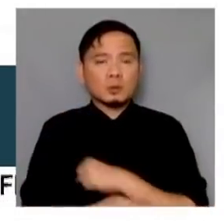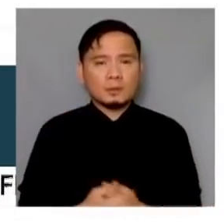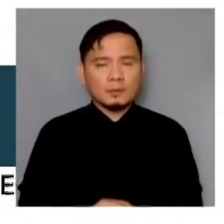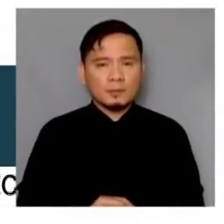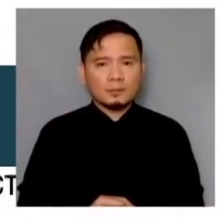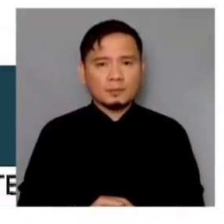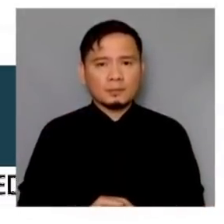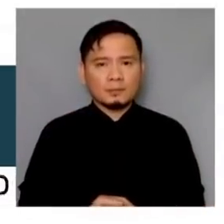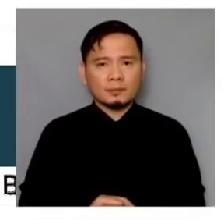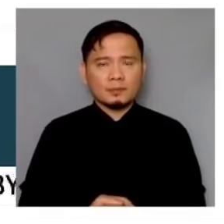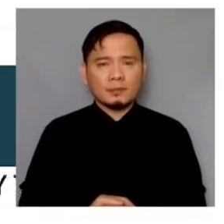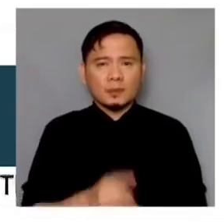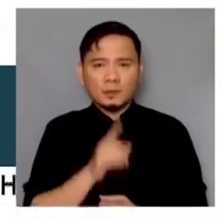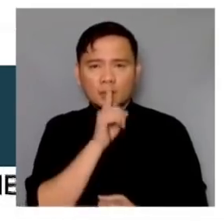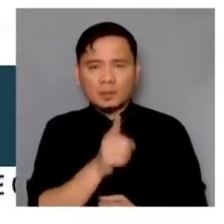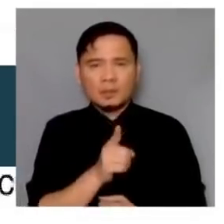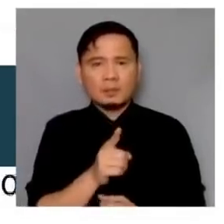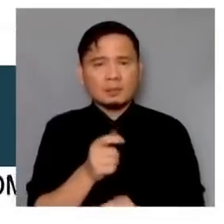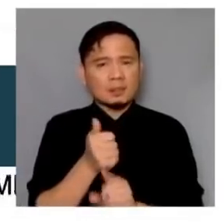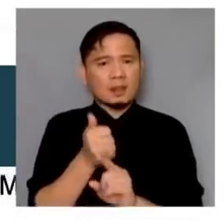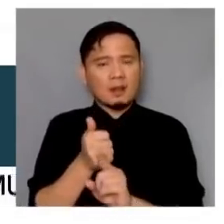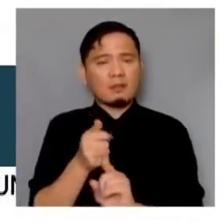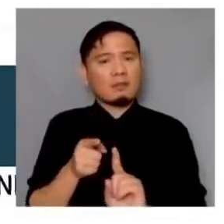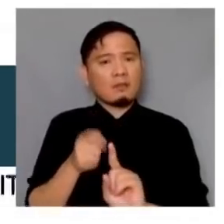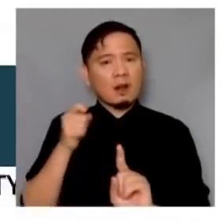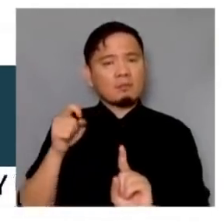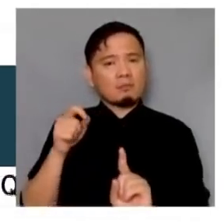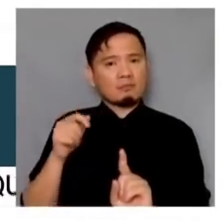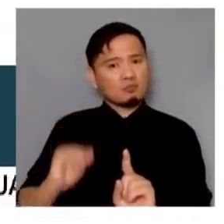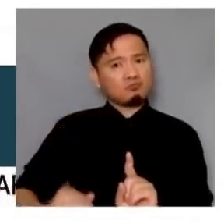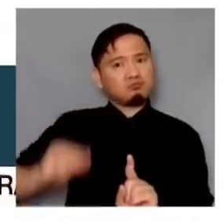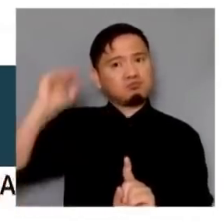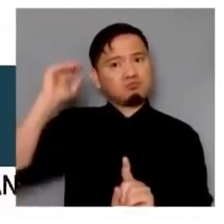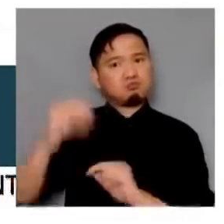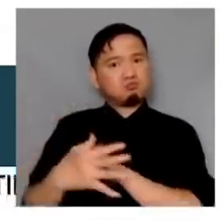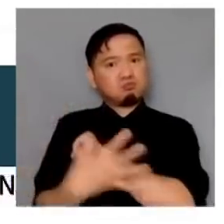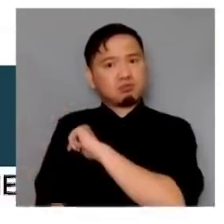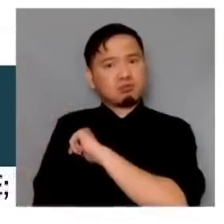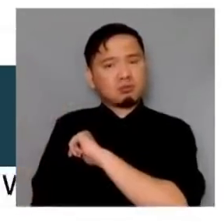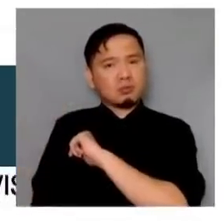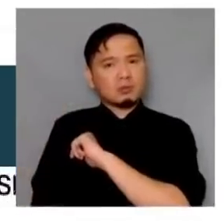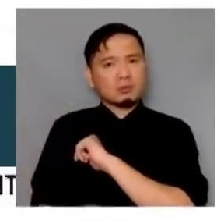So he has that insight. Galing siya sa kahirapan, alam niya na